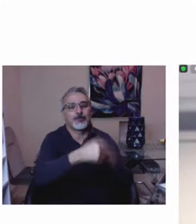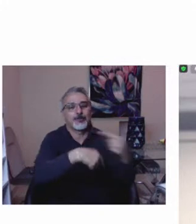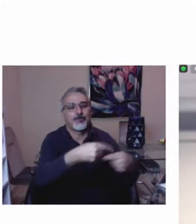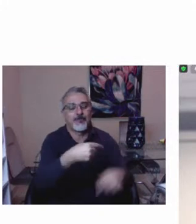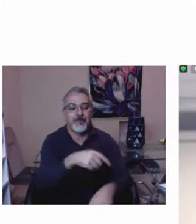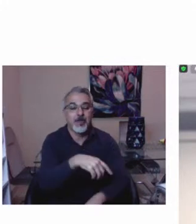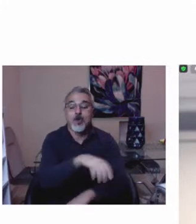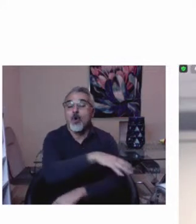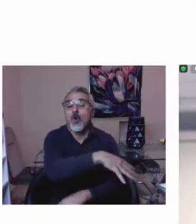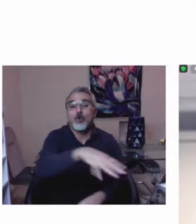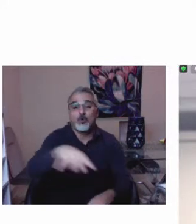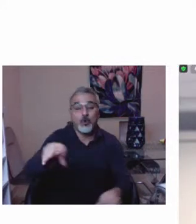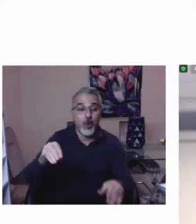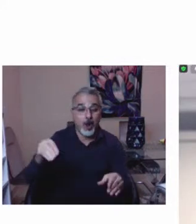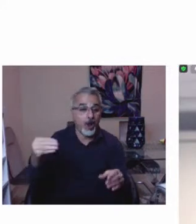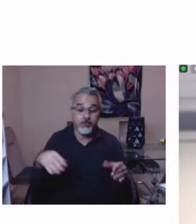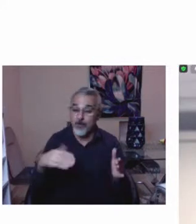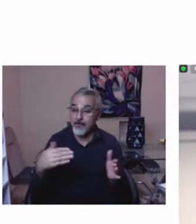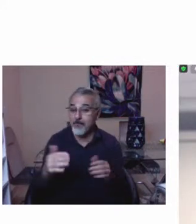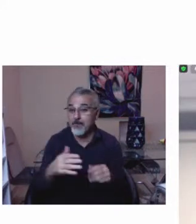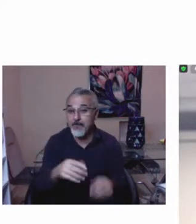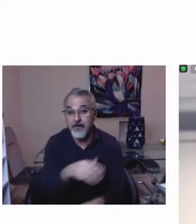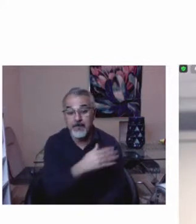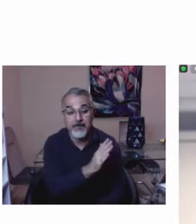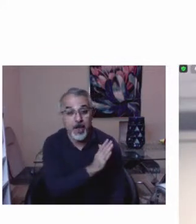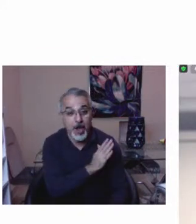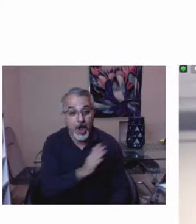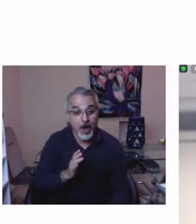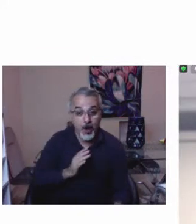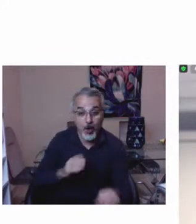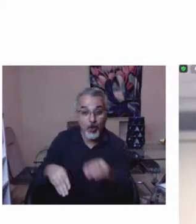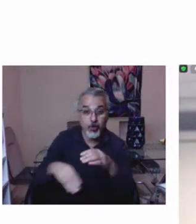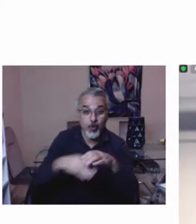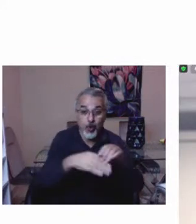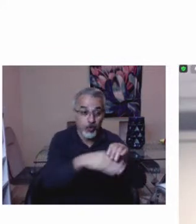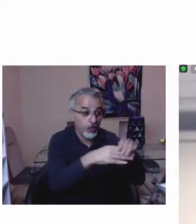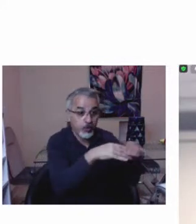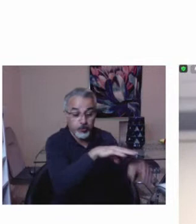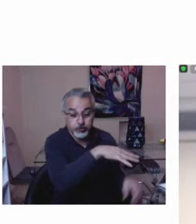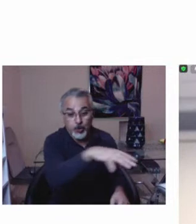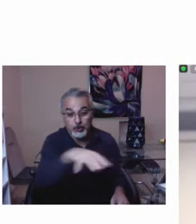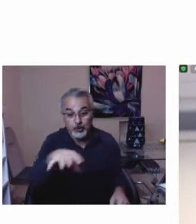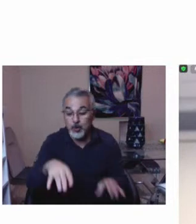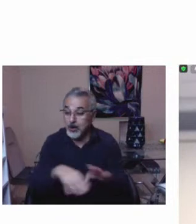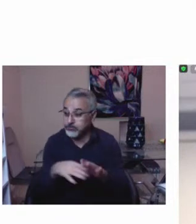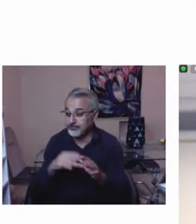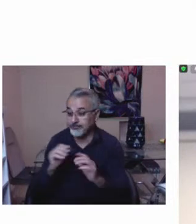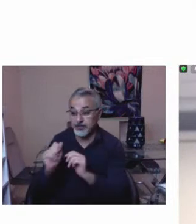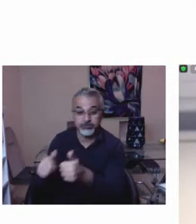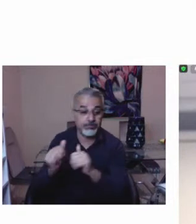is consistent with it. We must ensure that